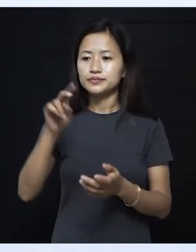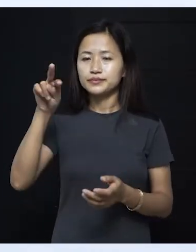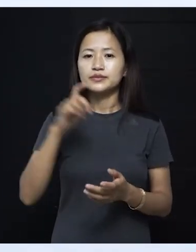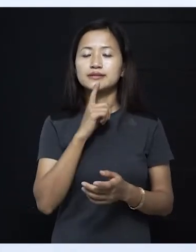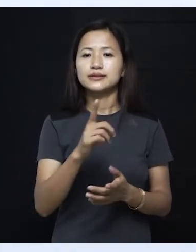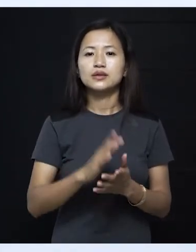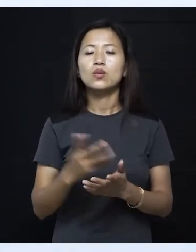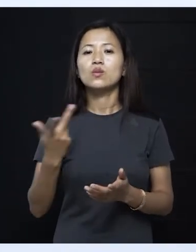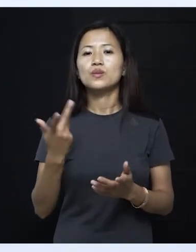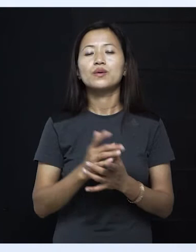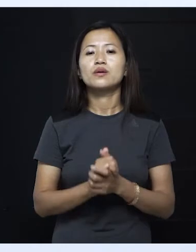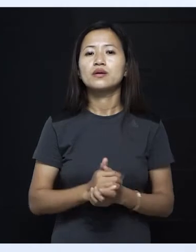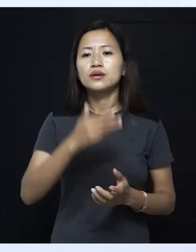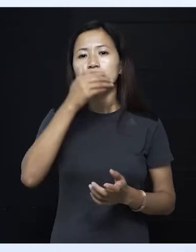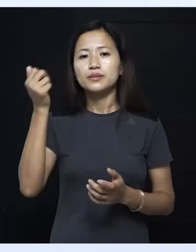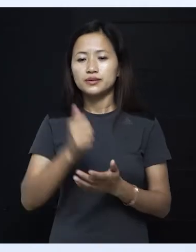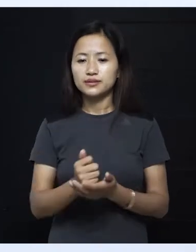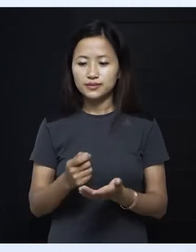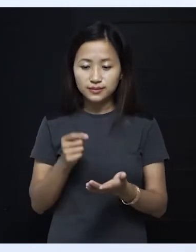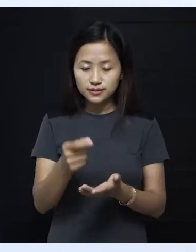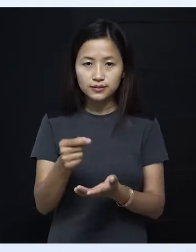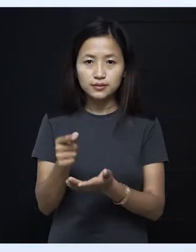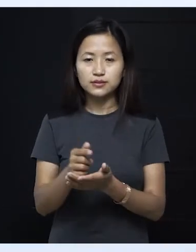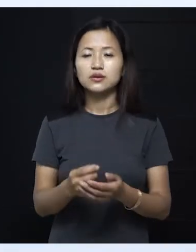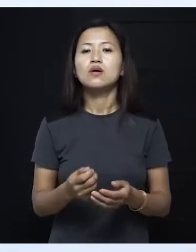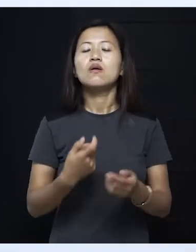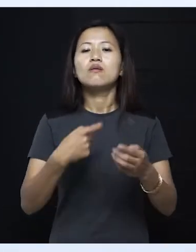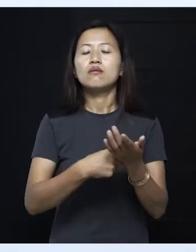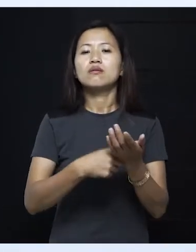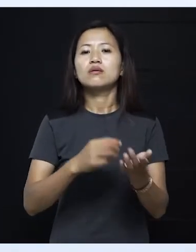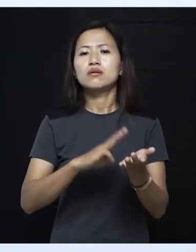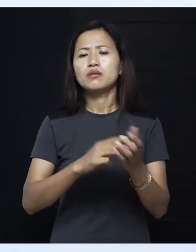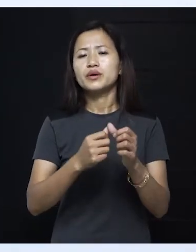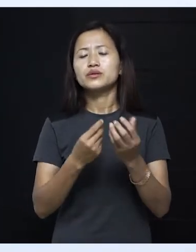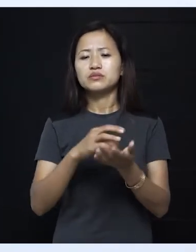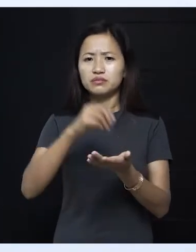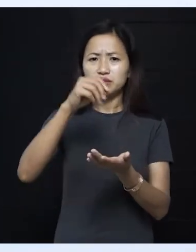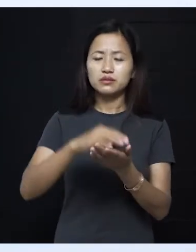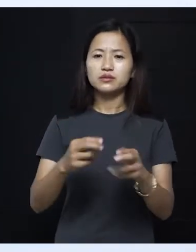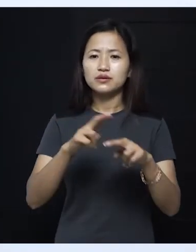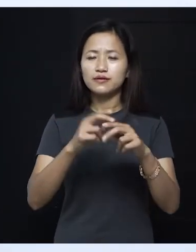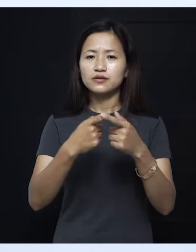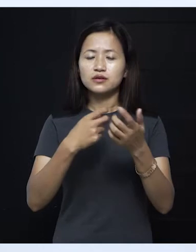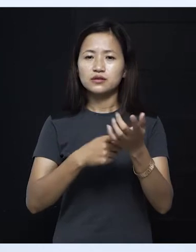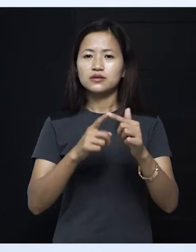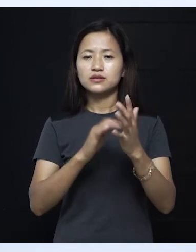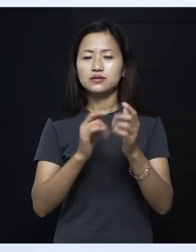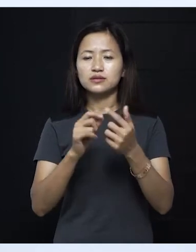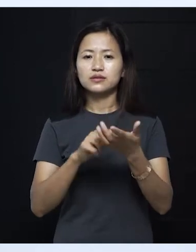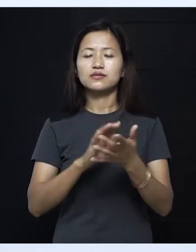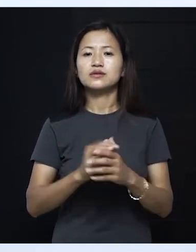as I've said, where better seeds, okay, or fertilizers, manures, all those are given so